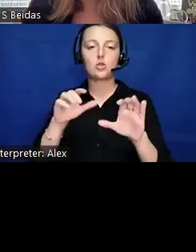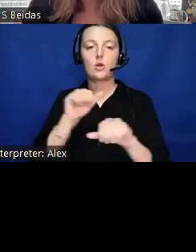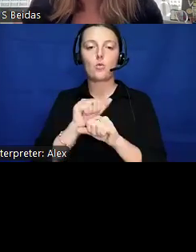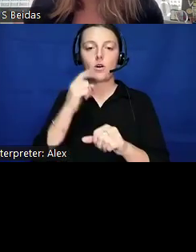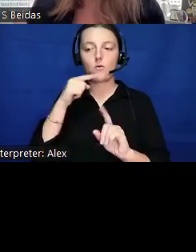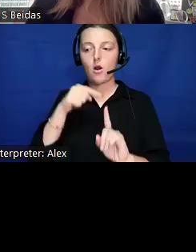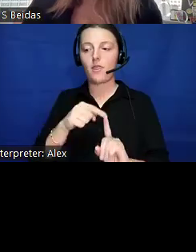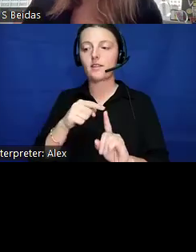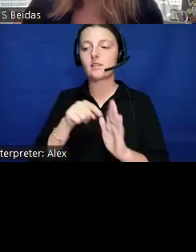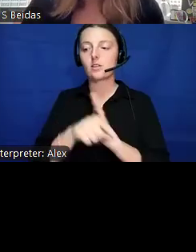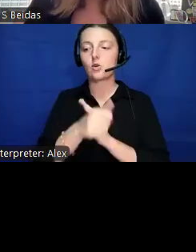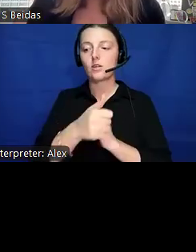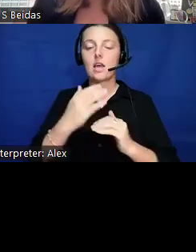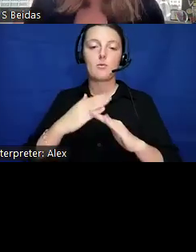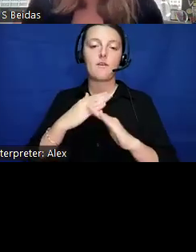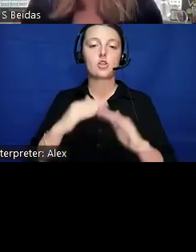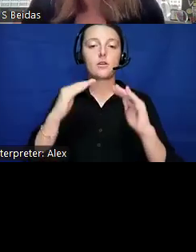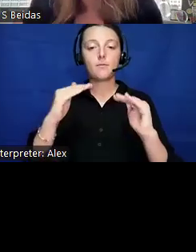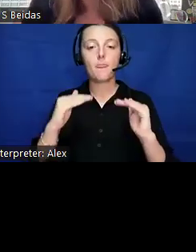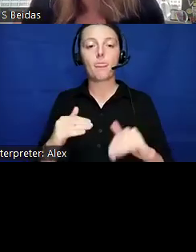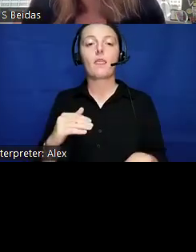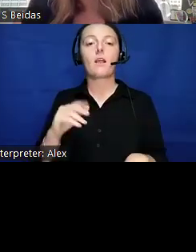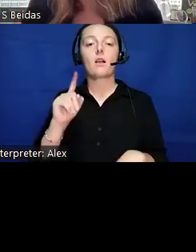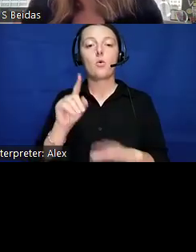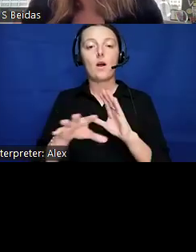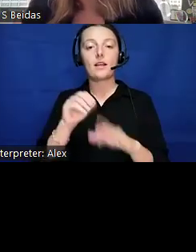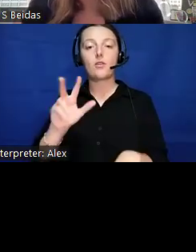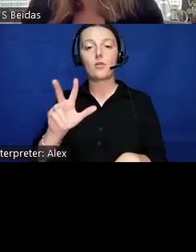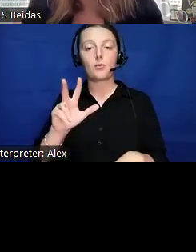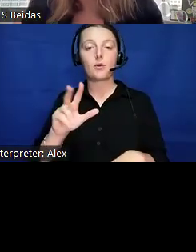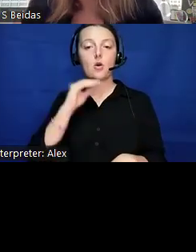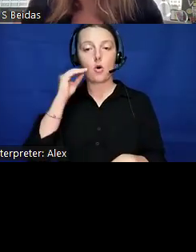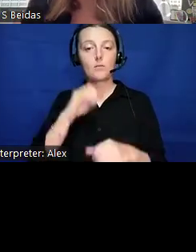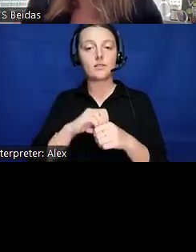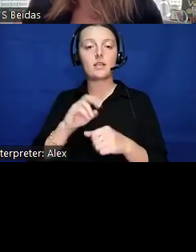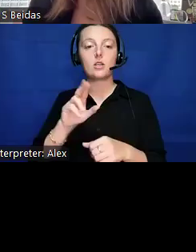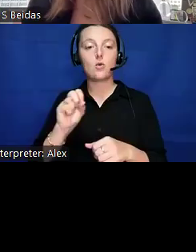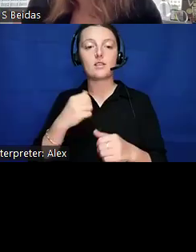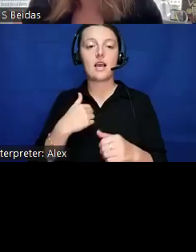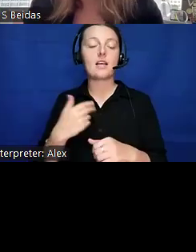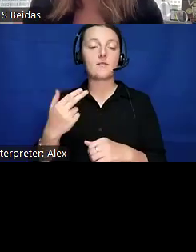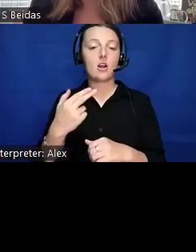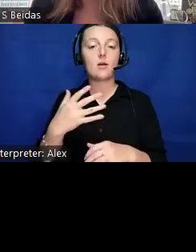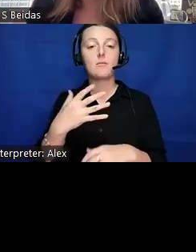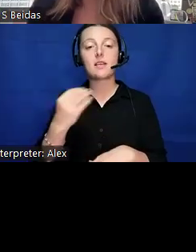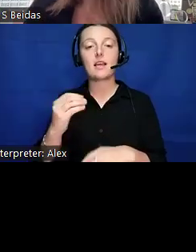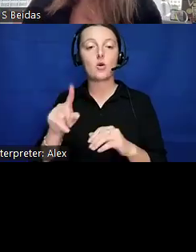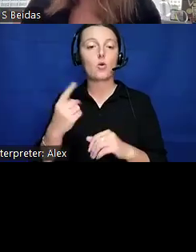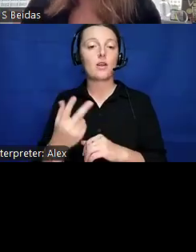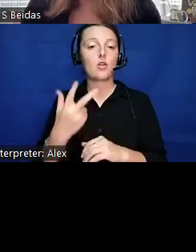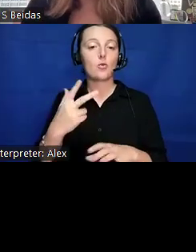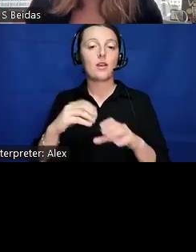United States has firearms. And only 3 in 10 families store their guns unloaded and locked with the ammunition